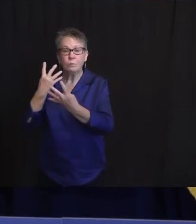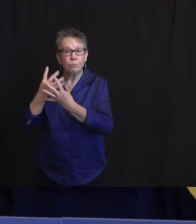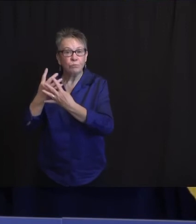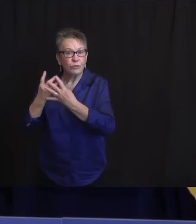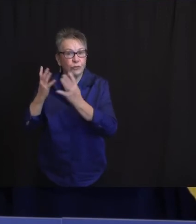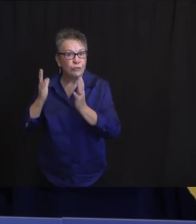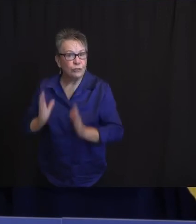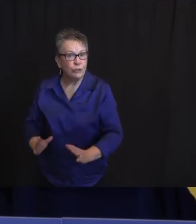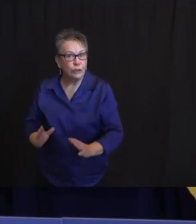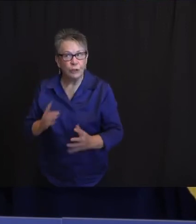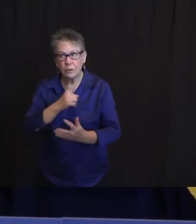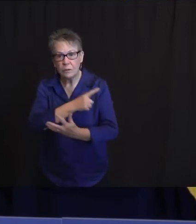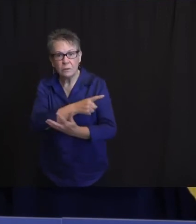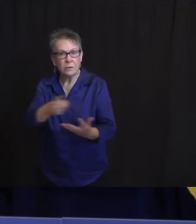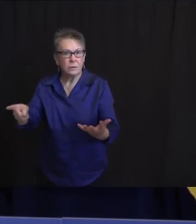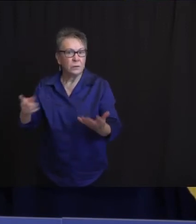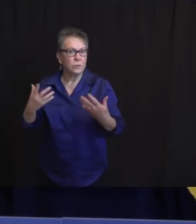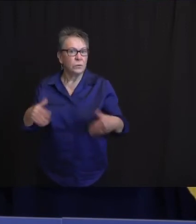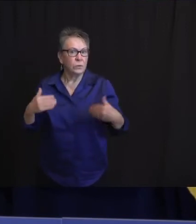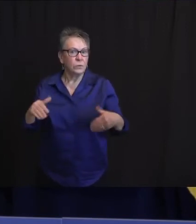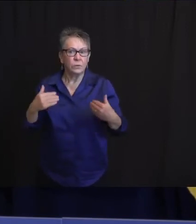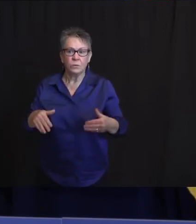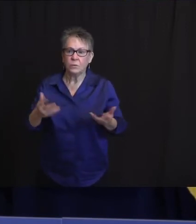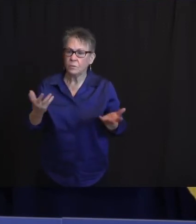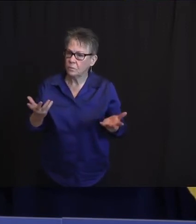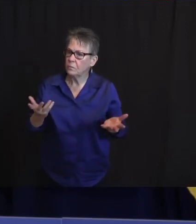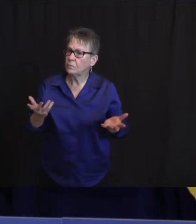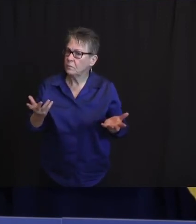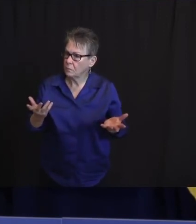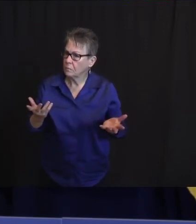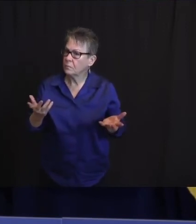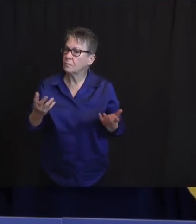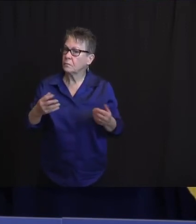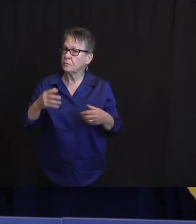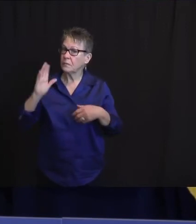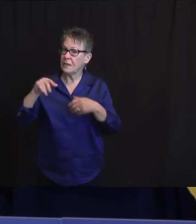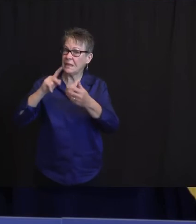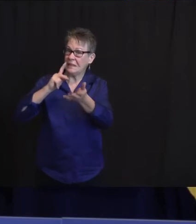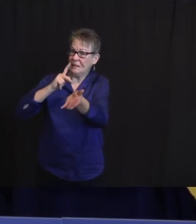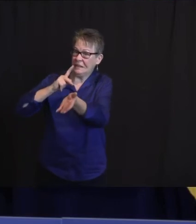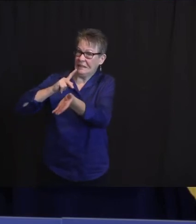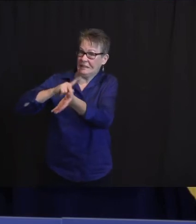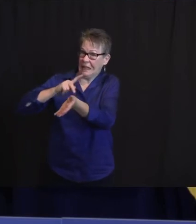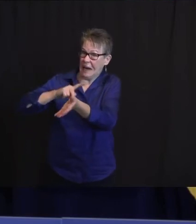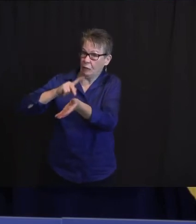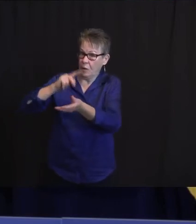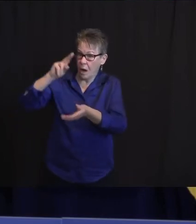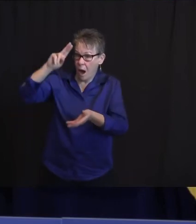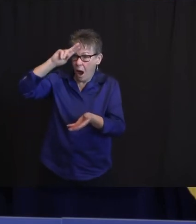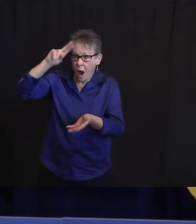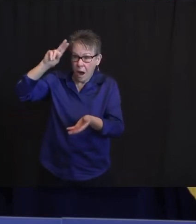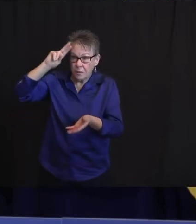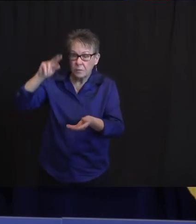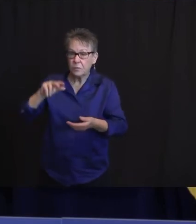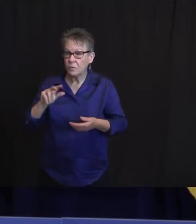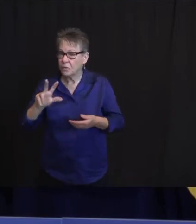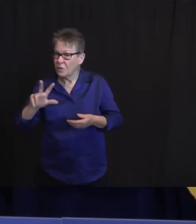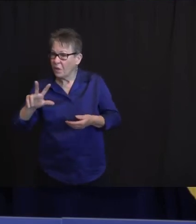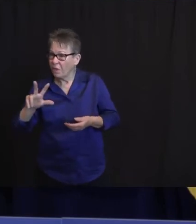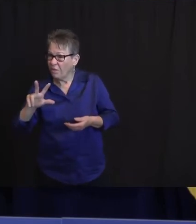can also be seen at our psychiatric facilities, where since the beginning of the pandemic, 303 patients have